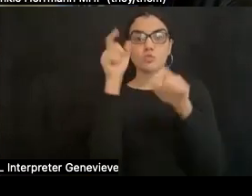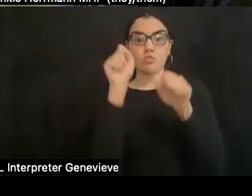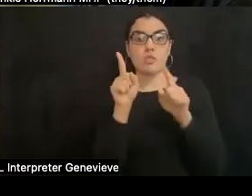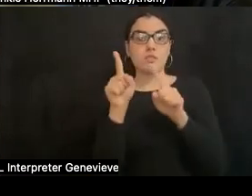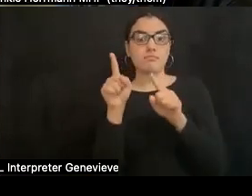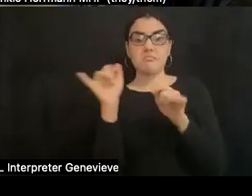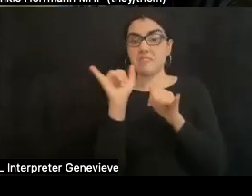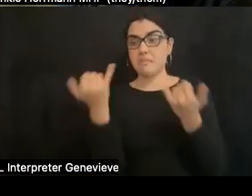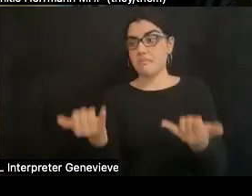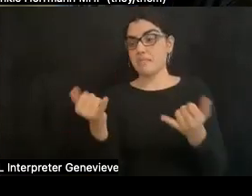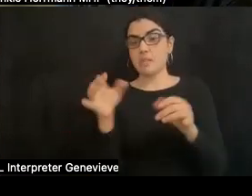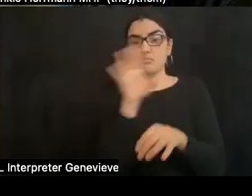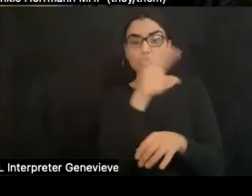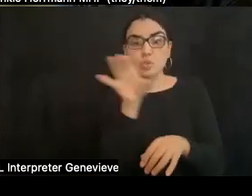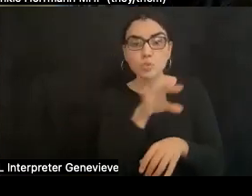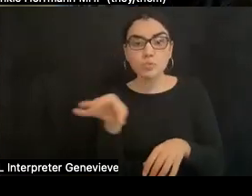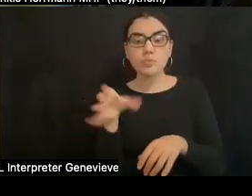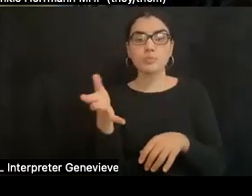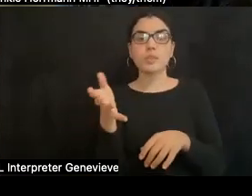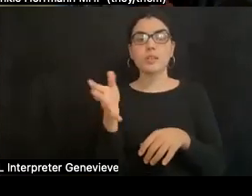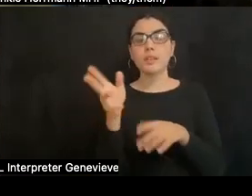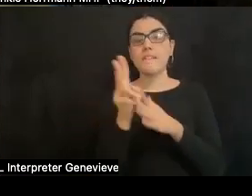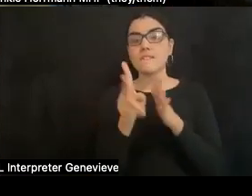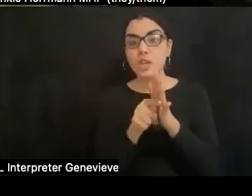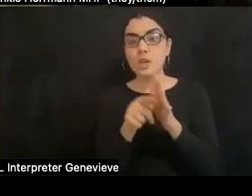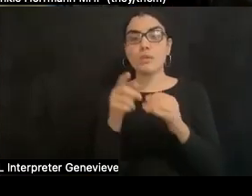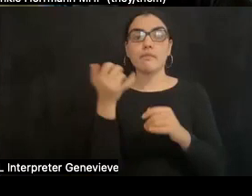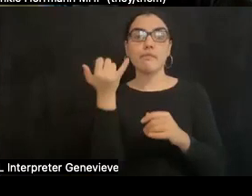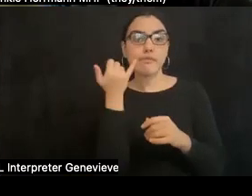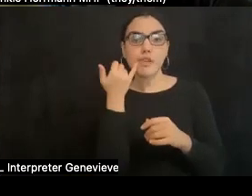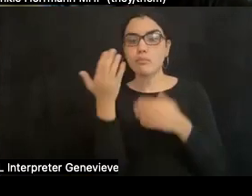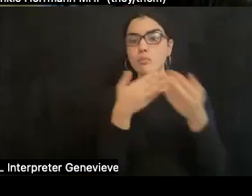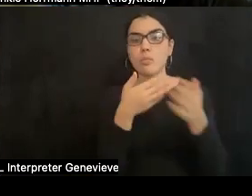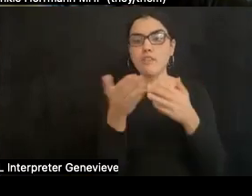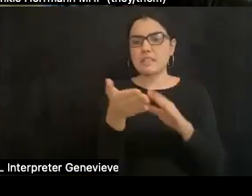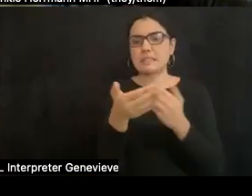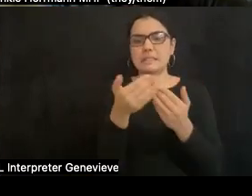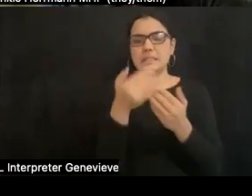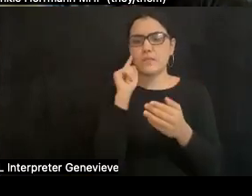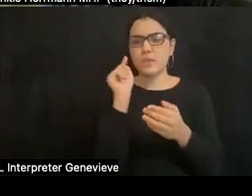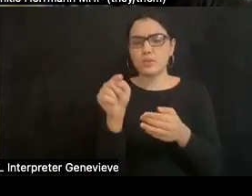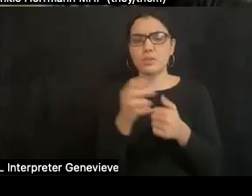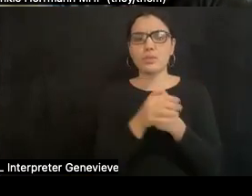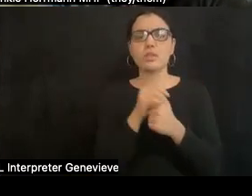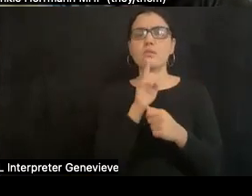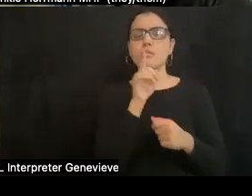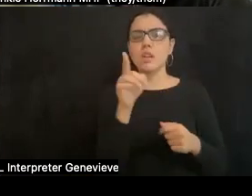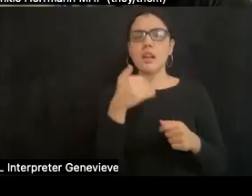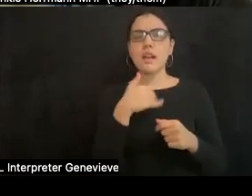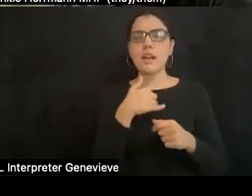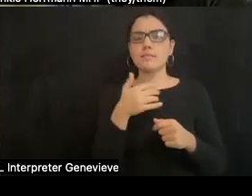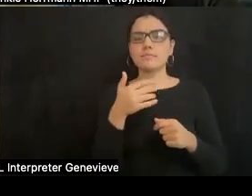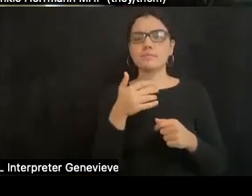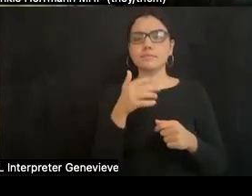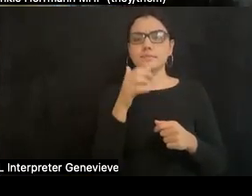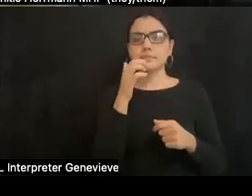You would attend by Zoom with video or phone, whatever works for you. And we have a low volume